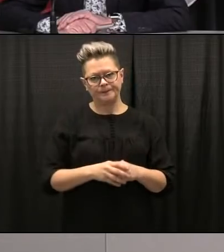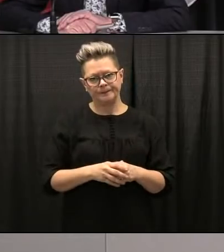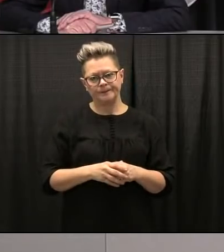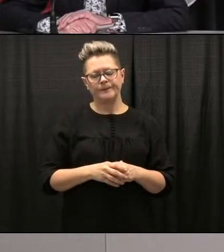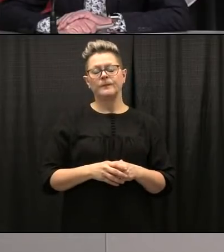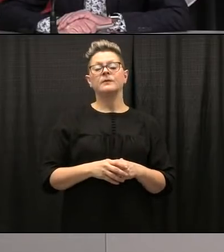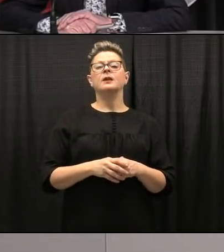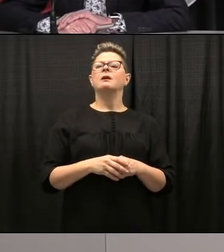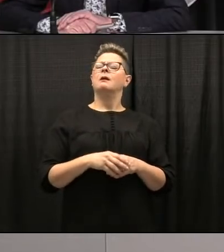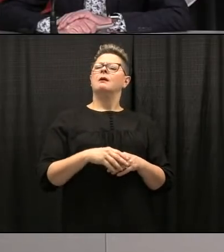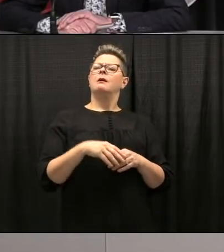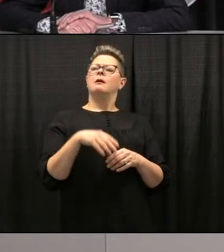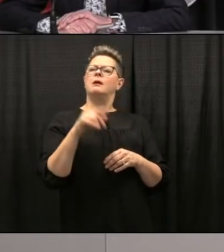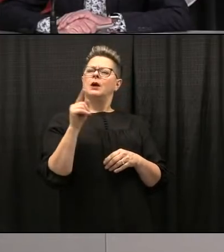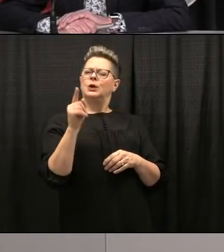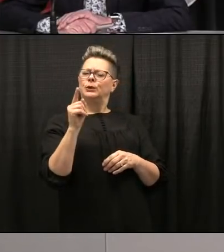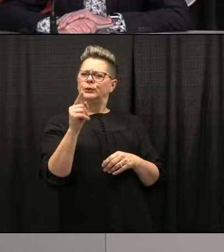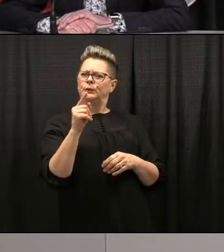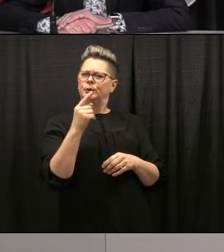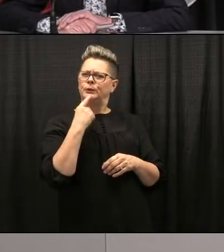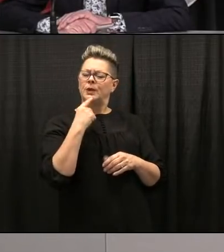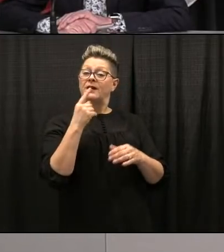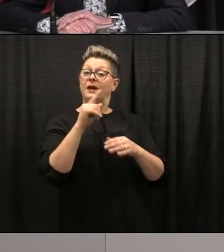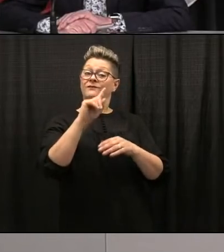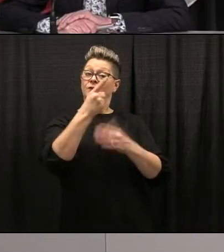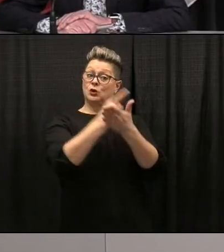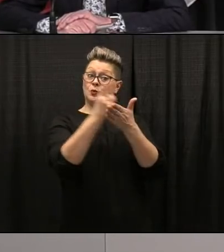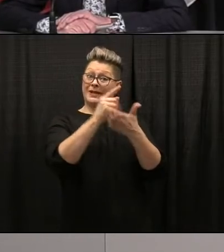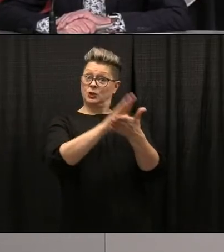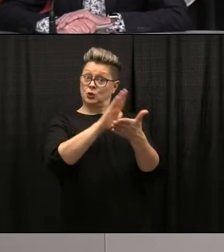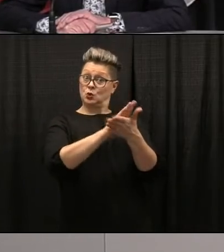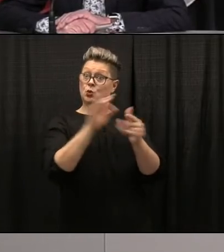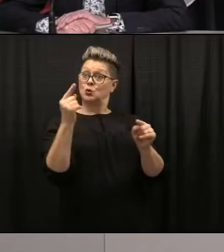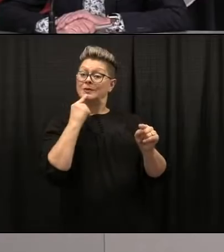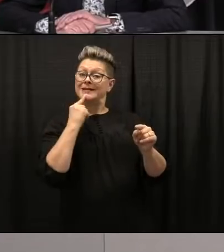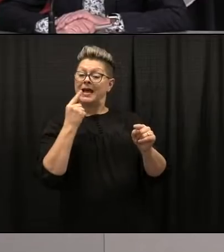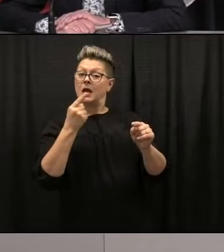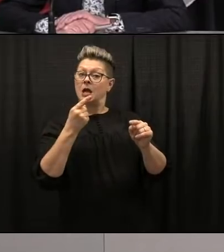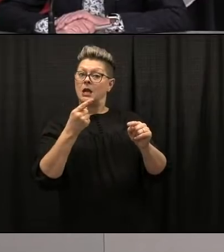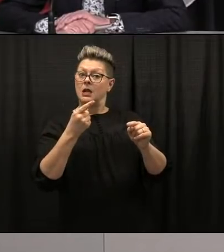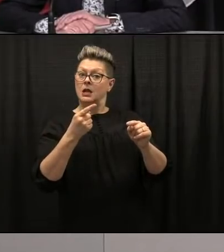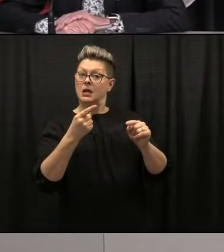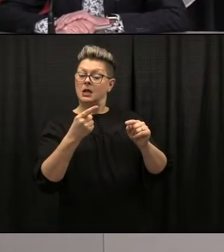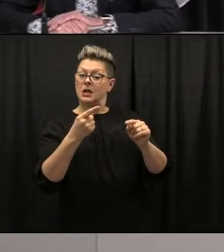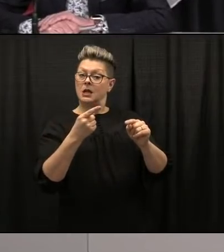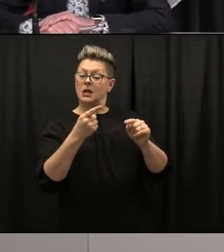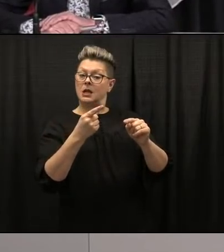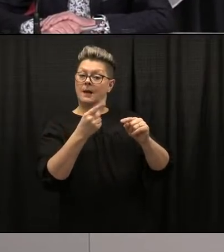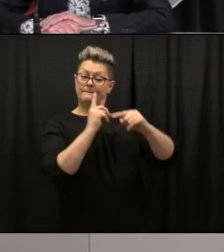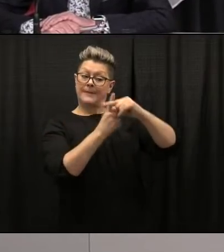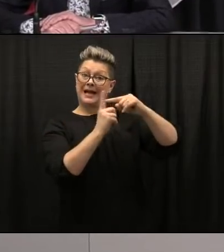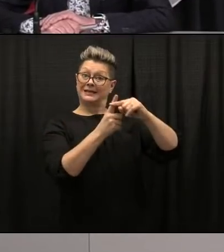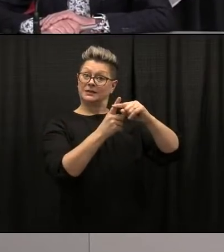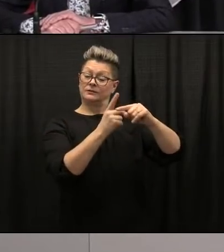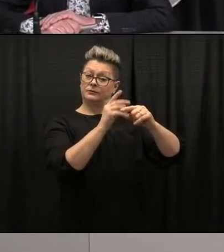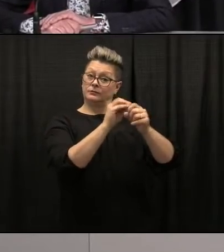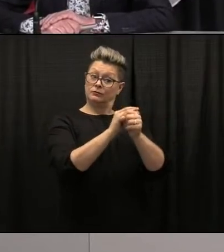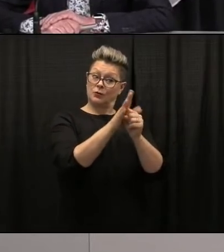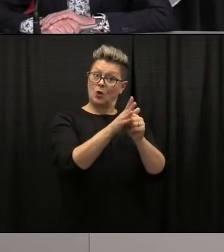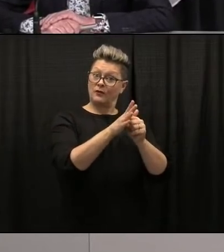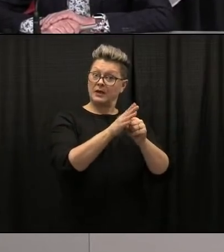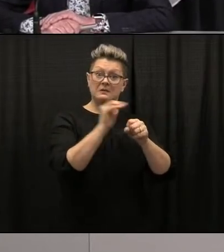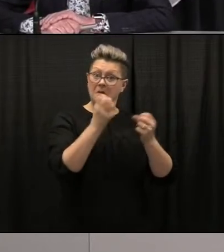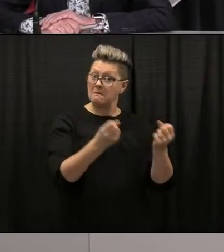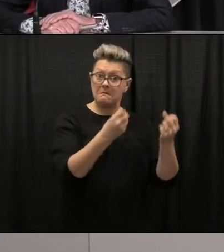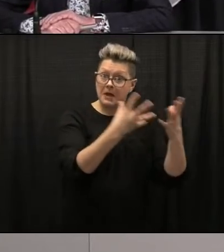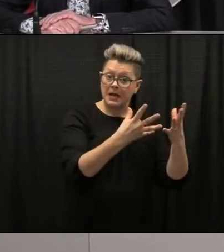You mentioned that after the first week of school, we haven't seen an uptick in laboratory-confirmed cases. Considering